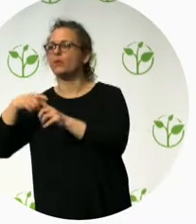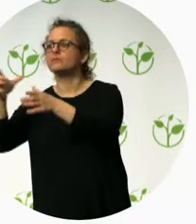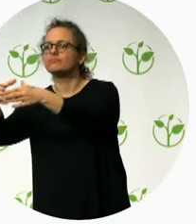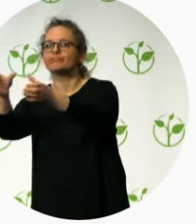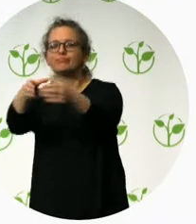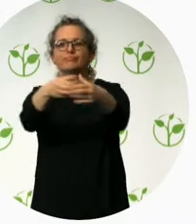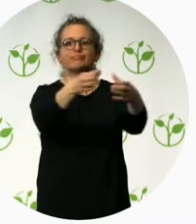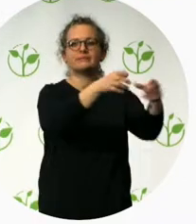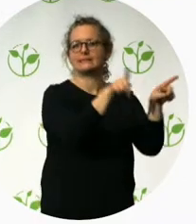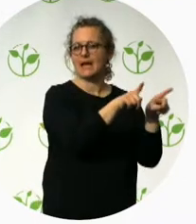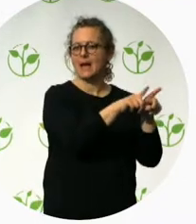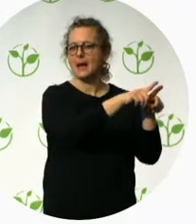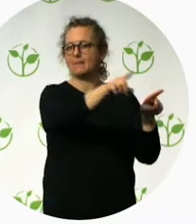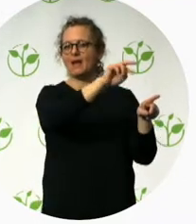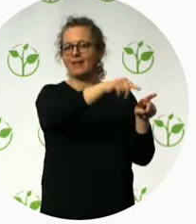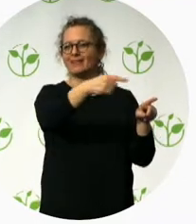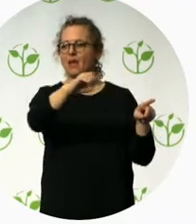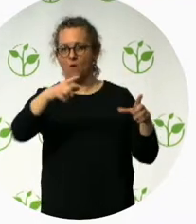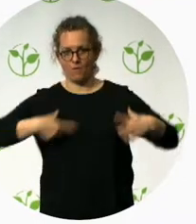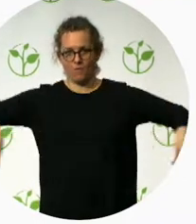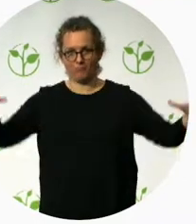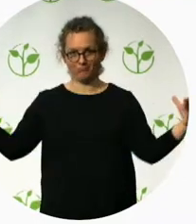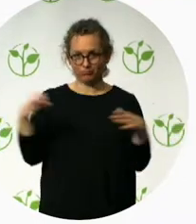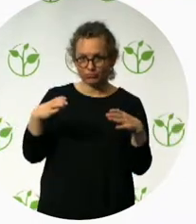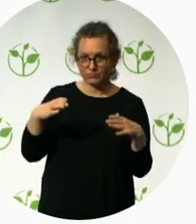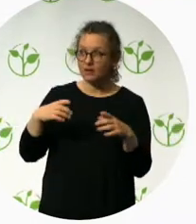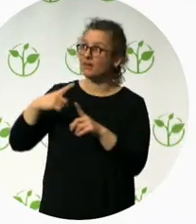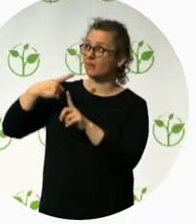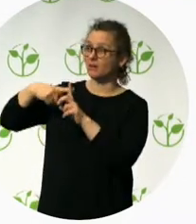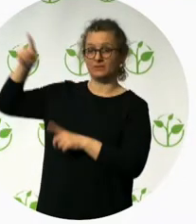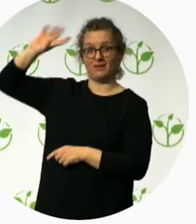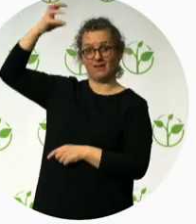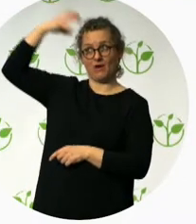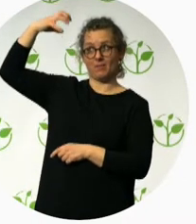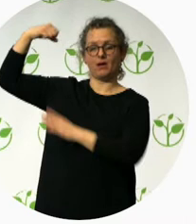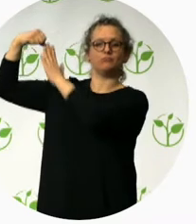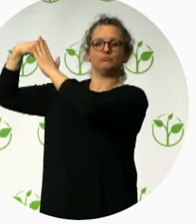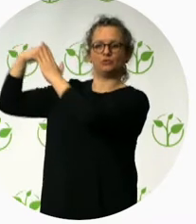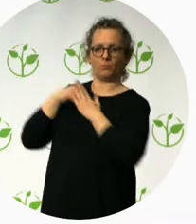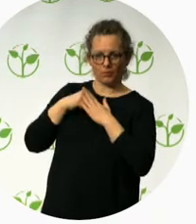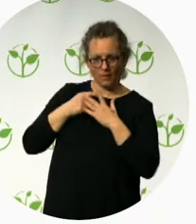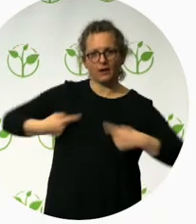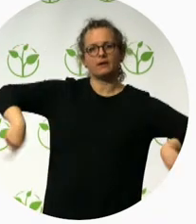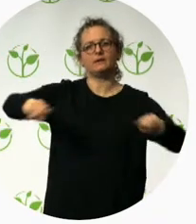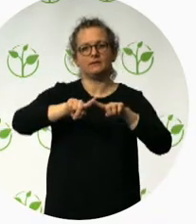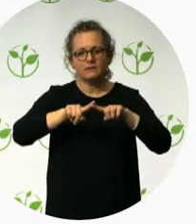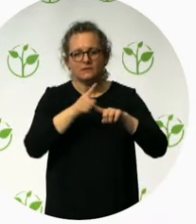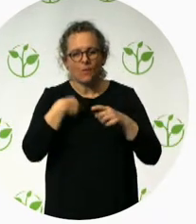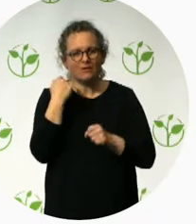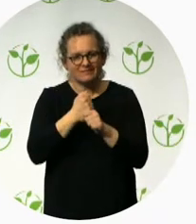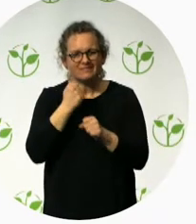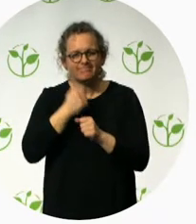one of the action developed was Light for the World together with Young